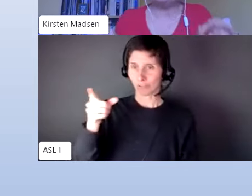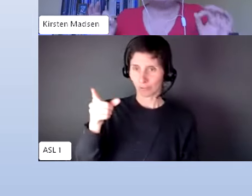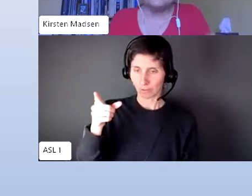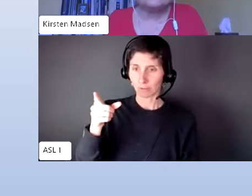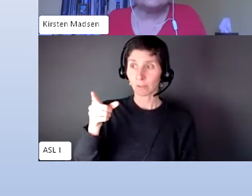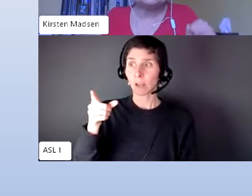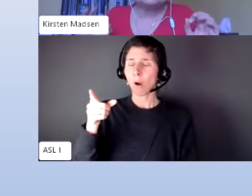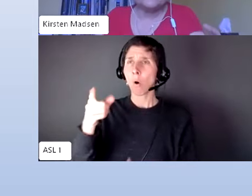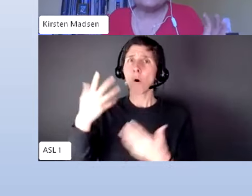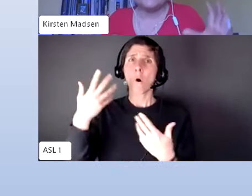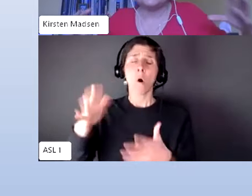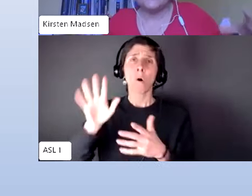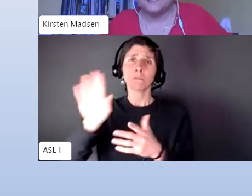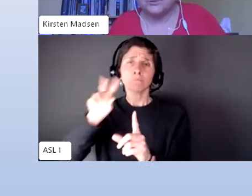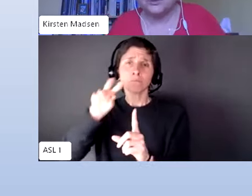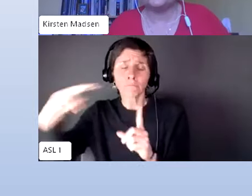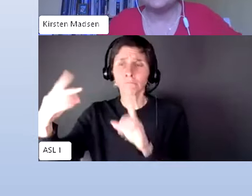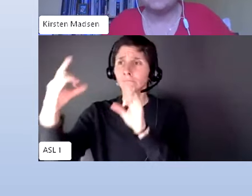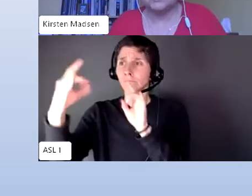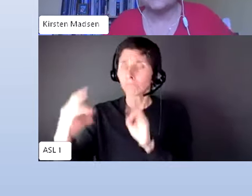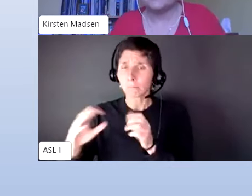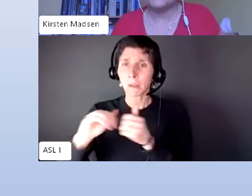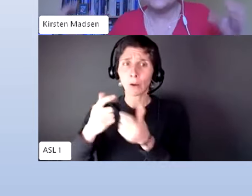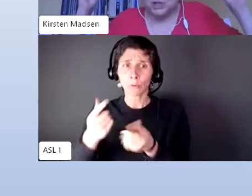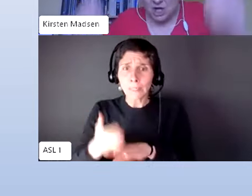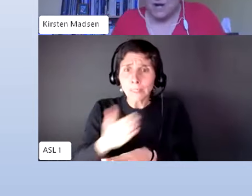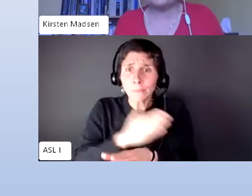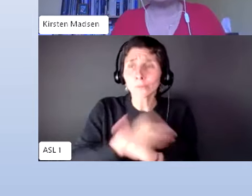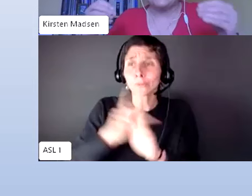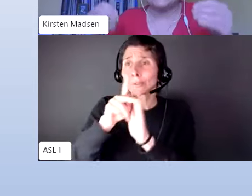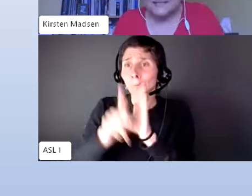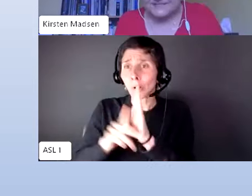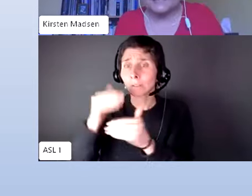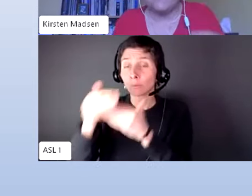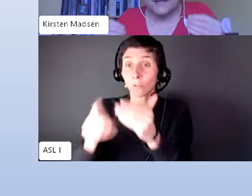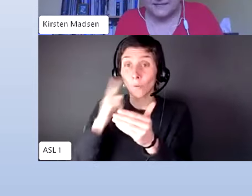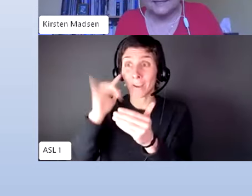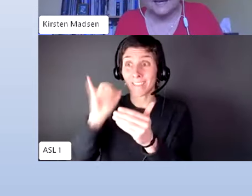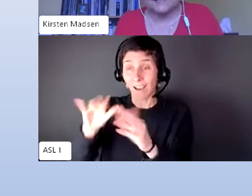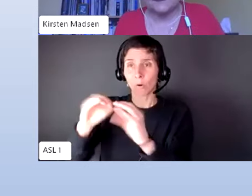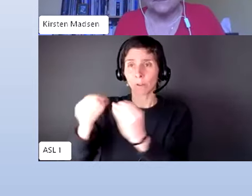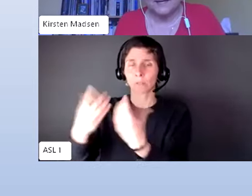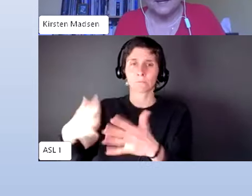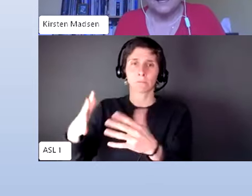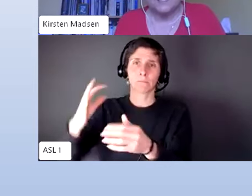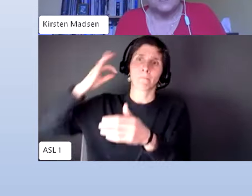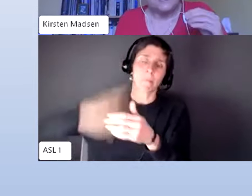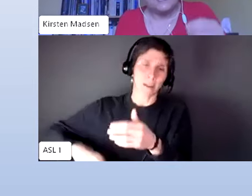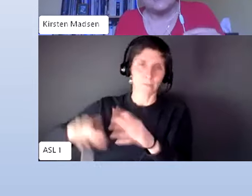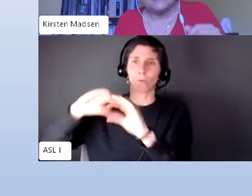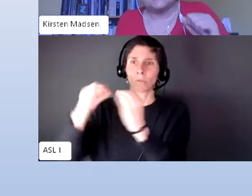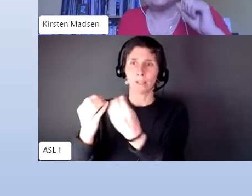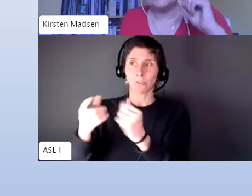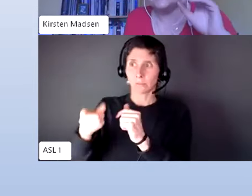give valuable feedback in improving the policy and procedure for that specific site.